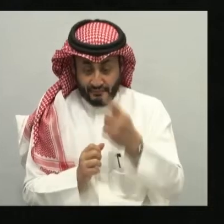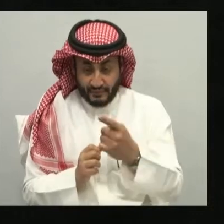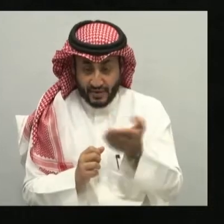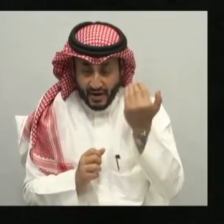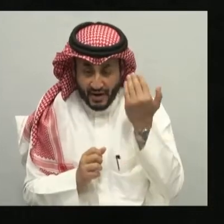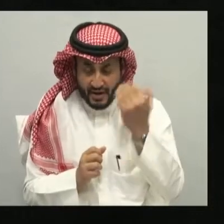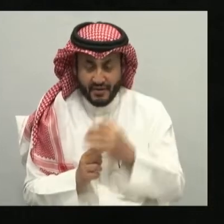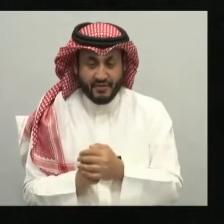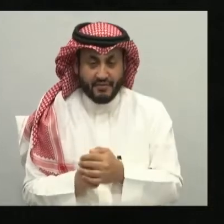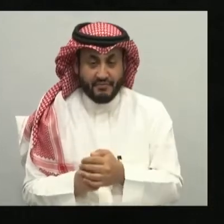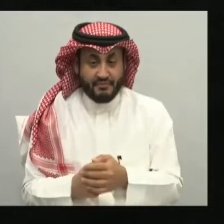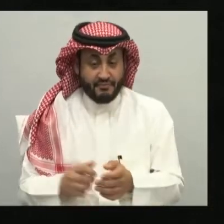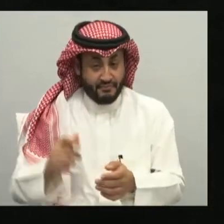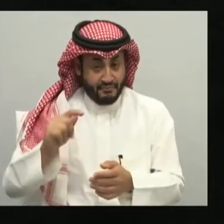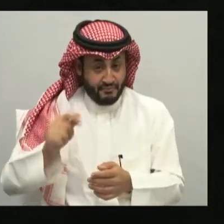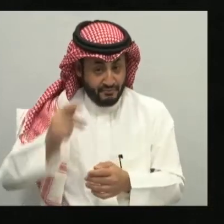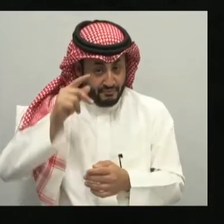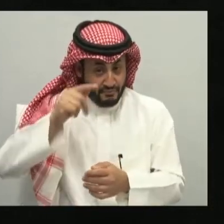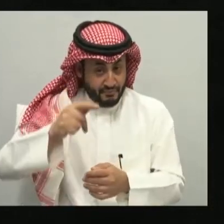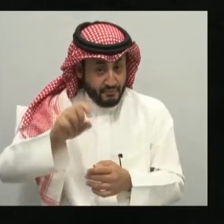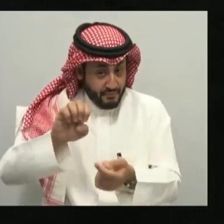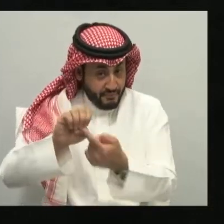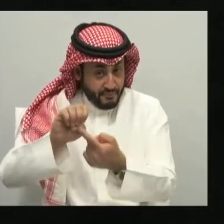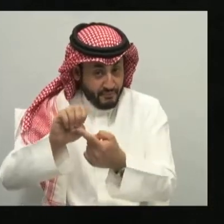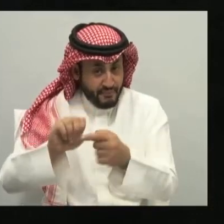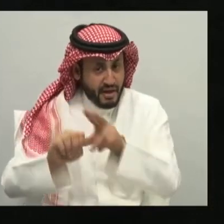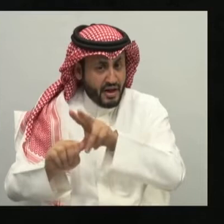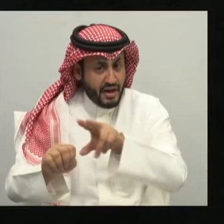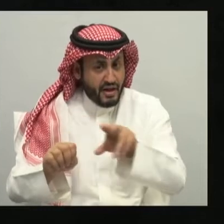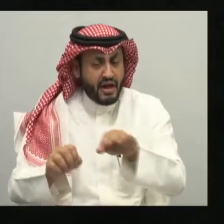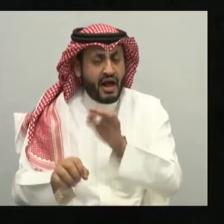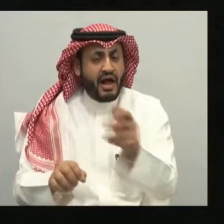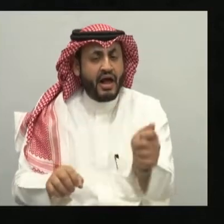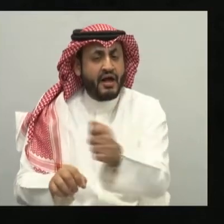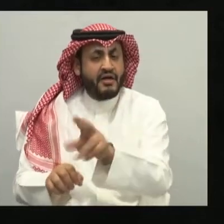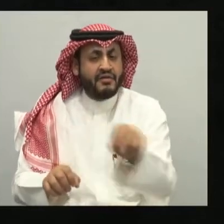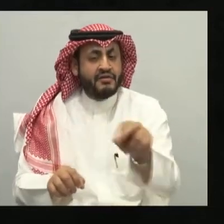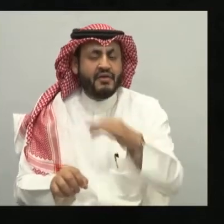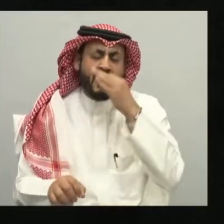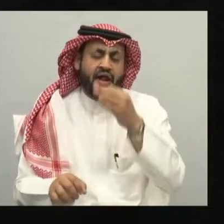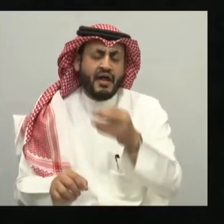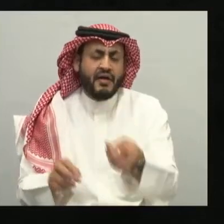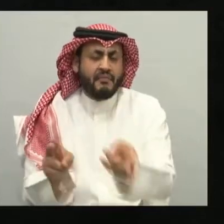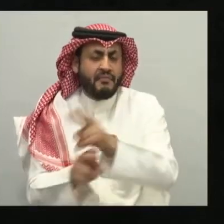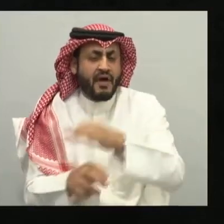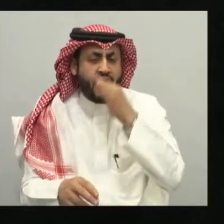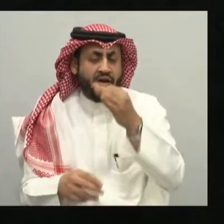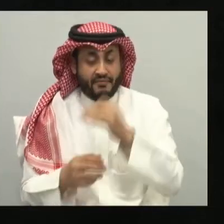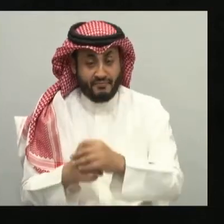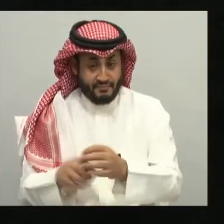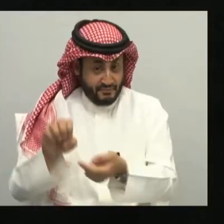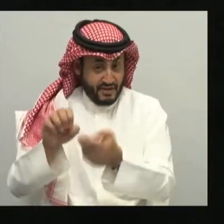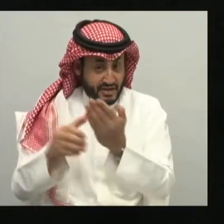word before tap? Tape. It sounds different, right? They look the same, but the word tape has an E in